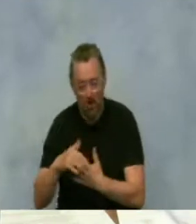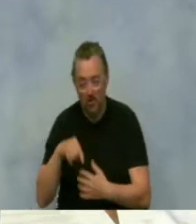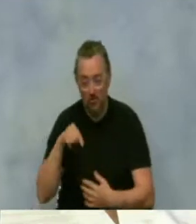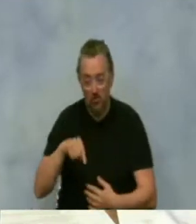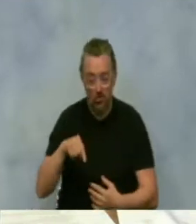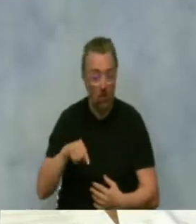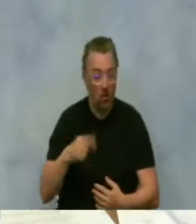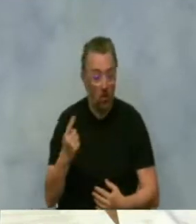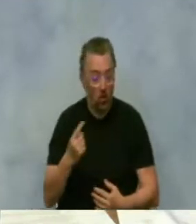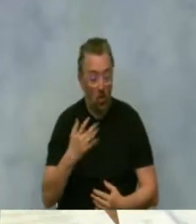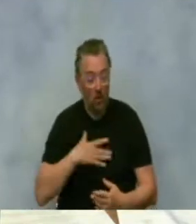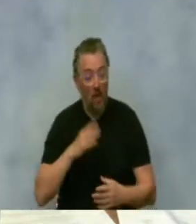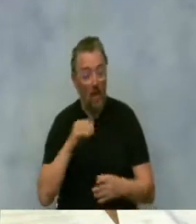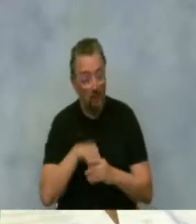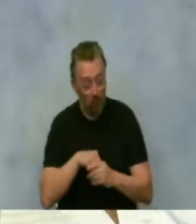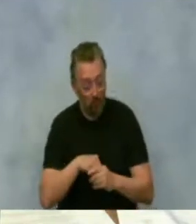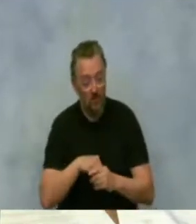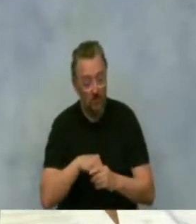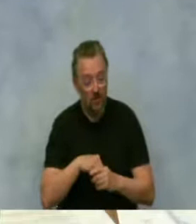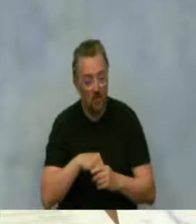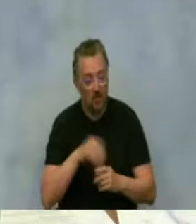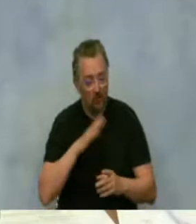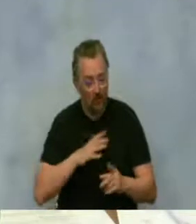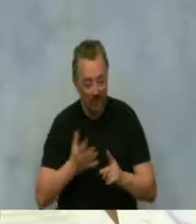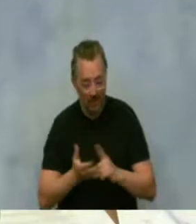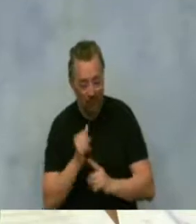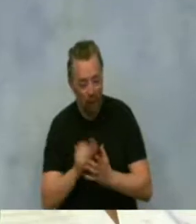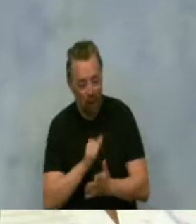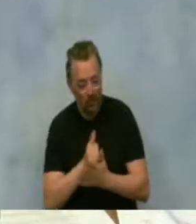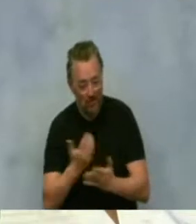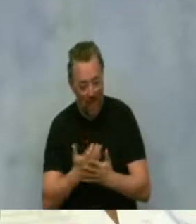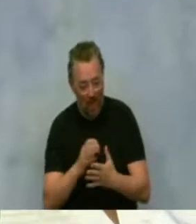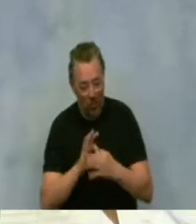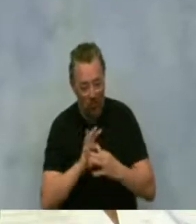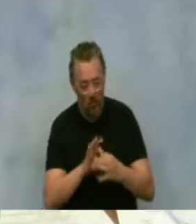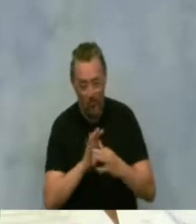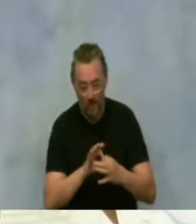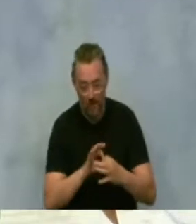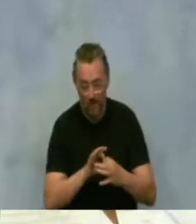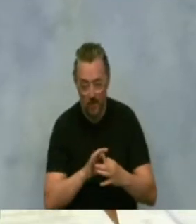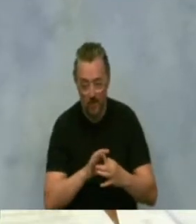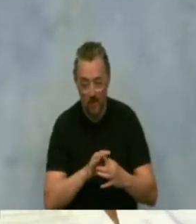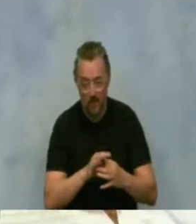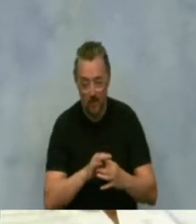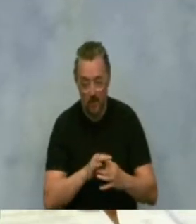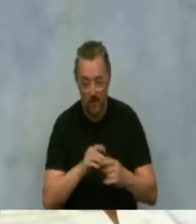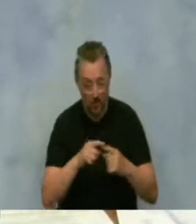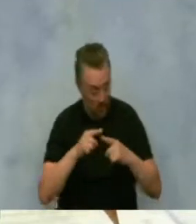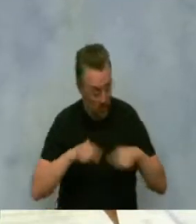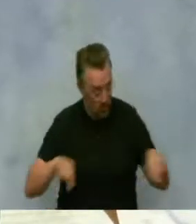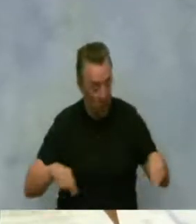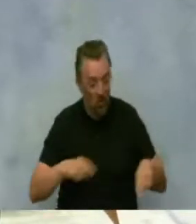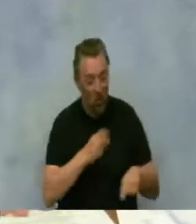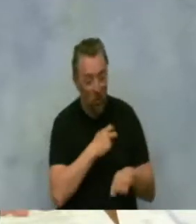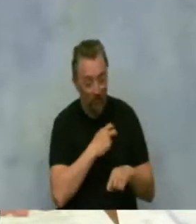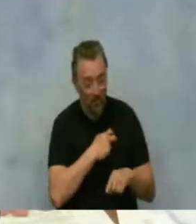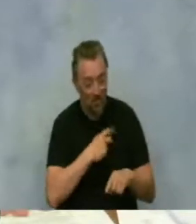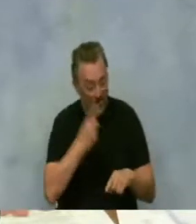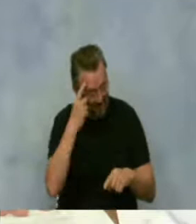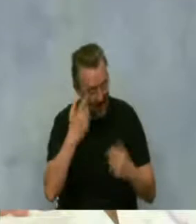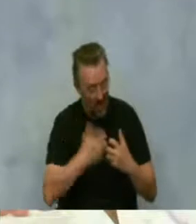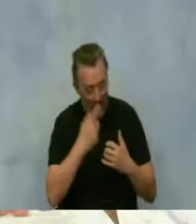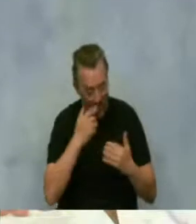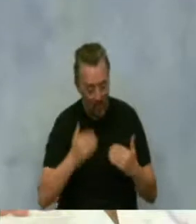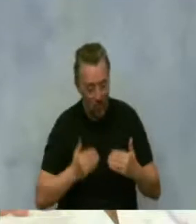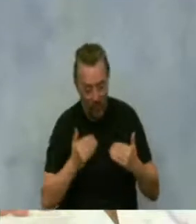be involved, we'll find a way that works for you. And I think there's enthusiasm among the tenants and certainly among the officers to actually see if we can actually move that on and achieve